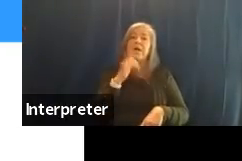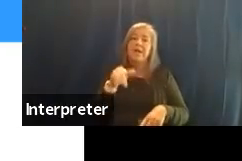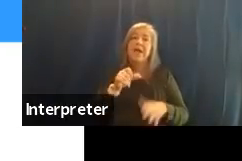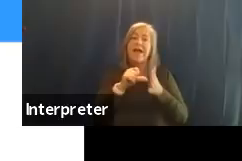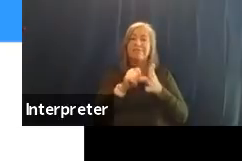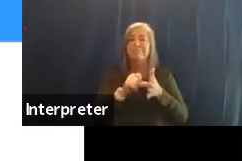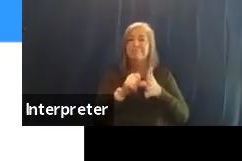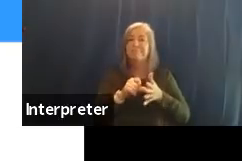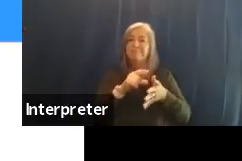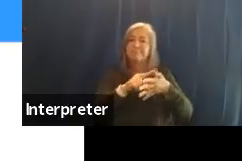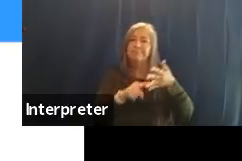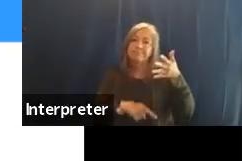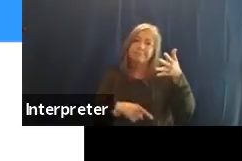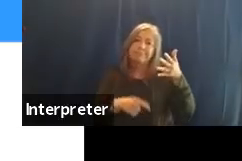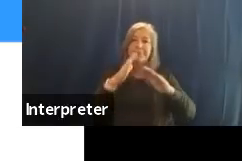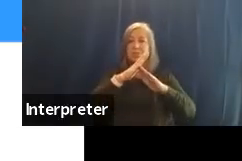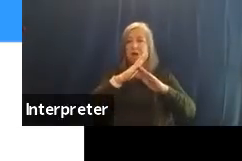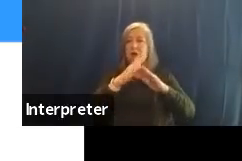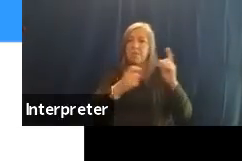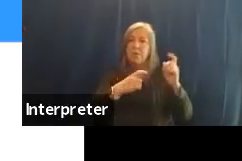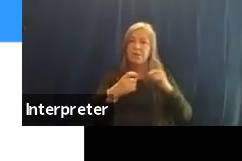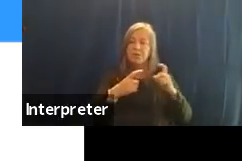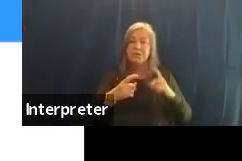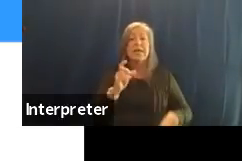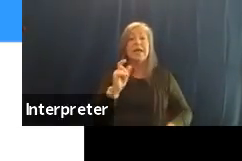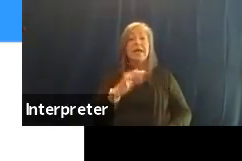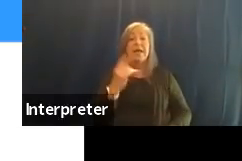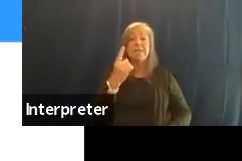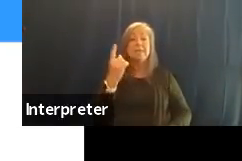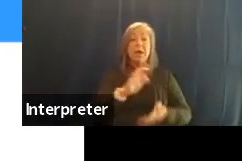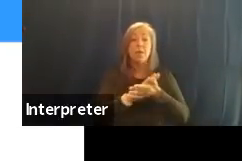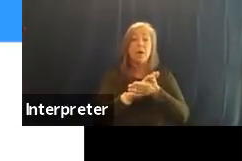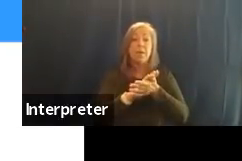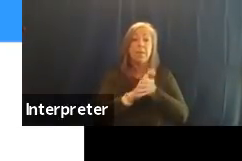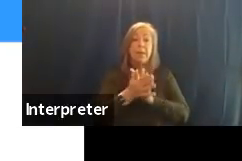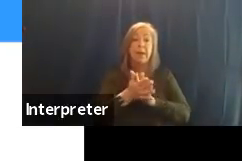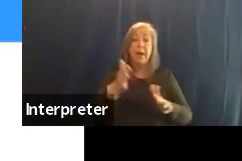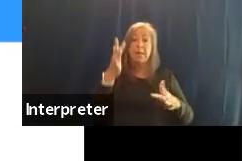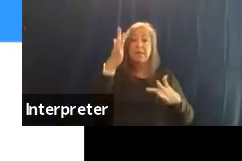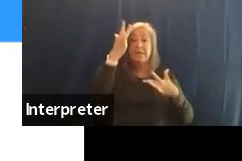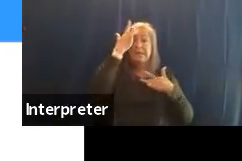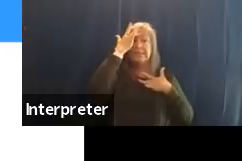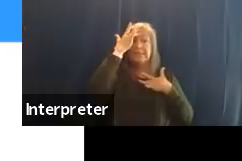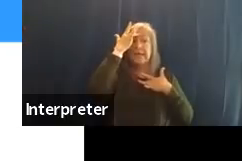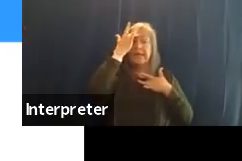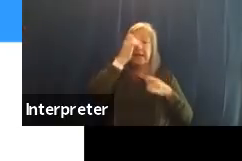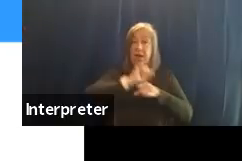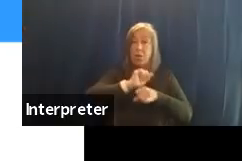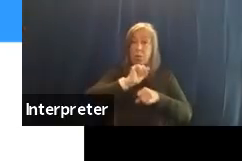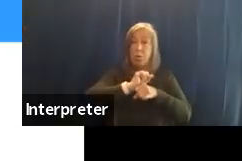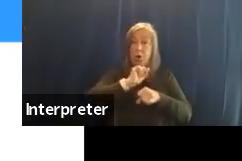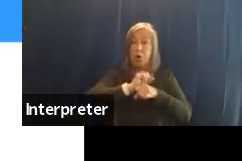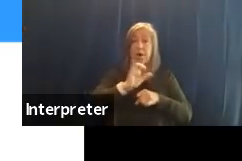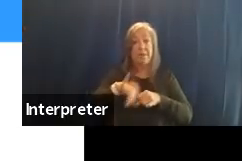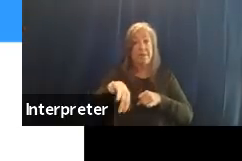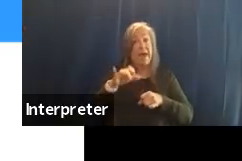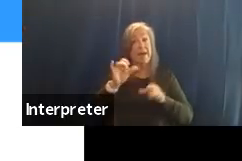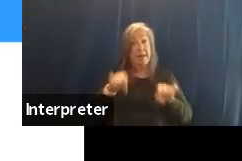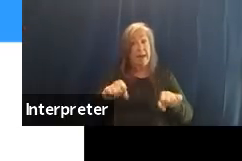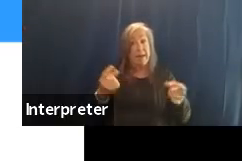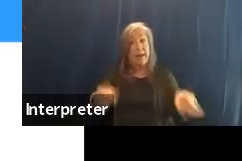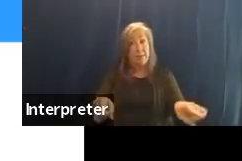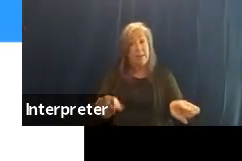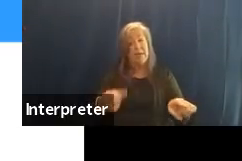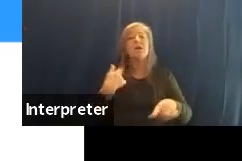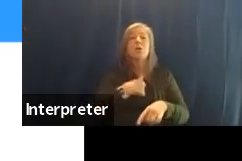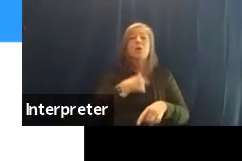someone becomes sick at work, which happens, what we need them to do is to isolate themselves. I mean, obviously, if